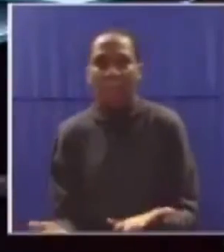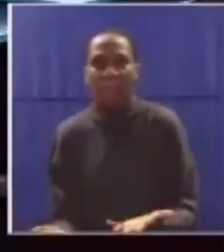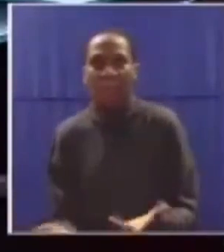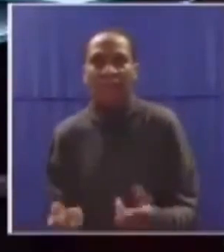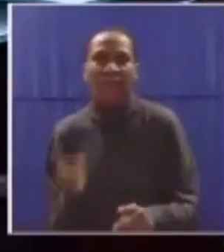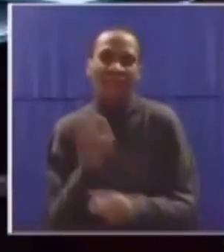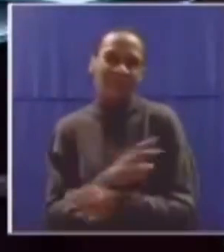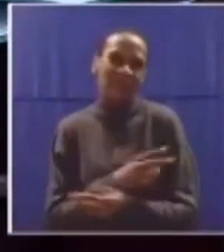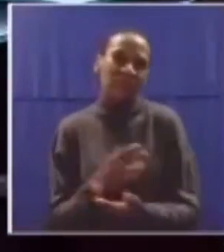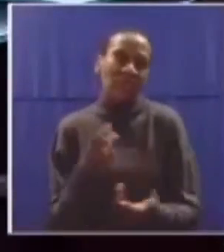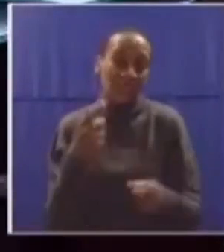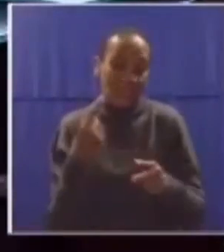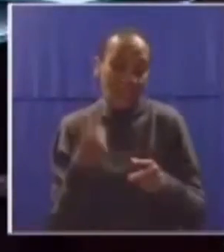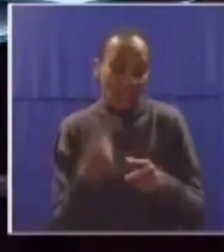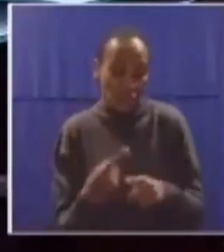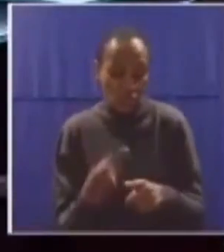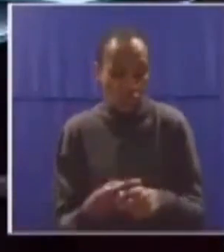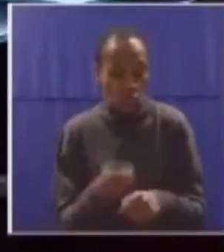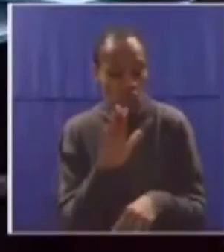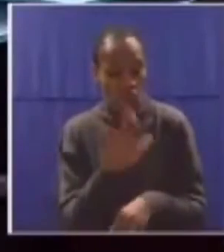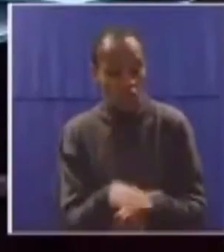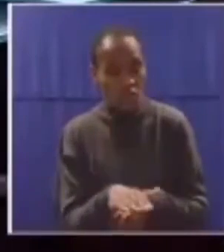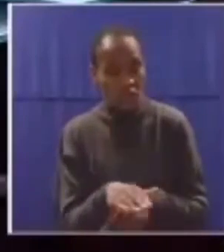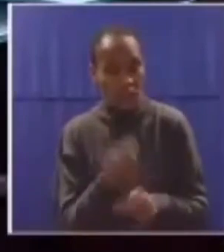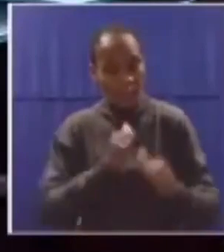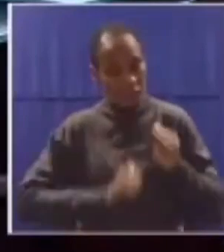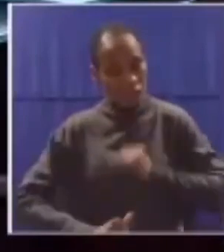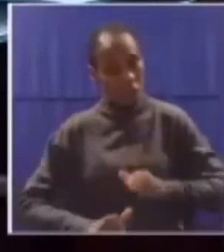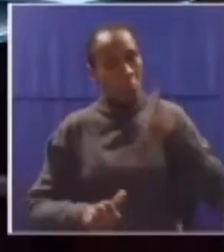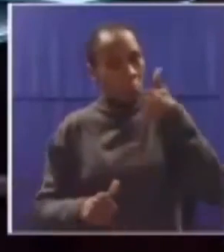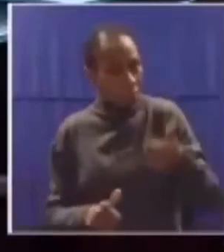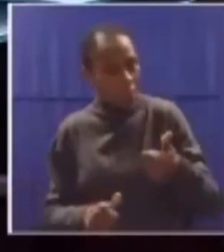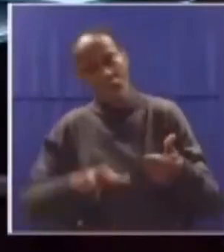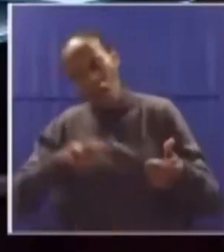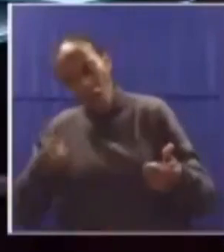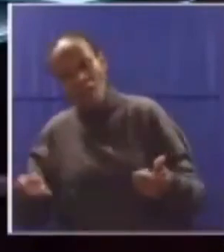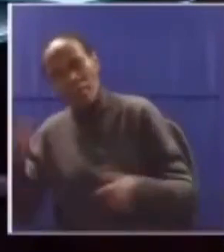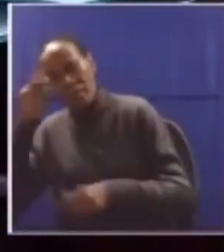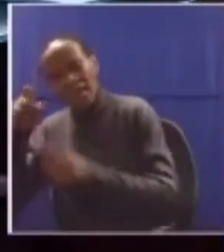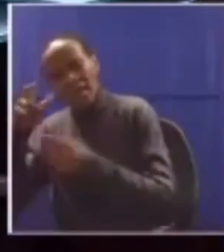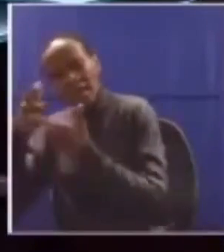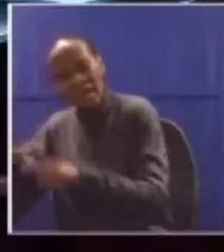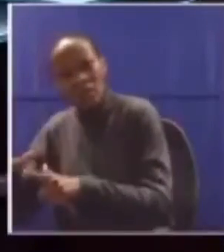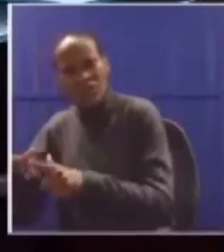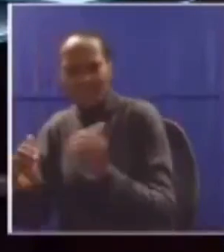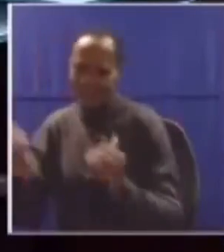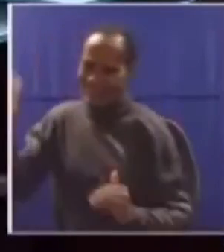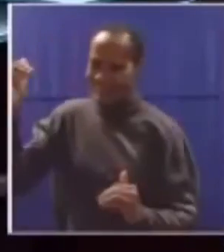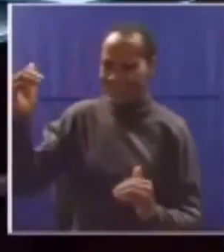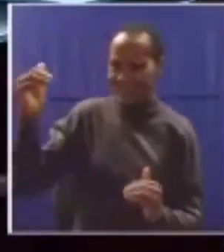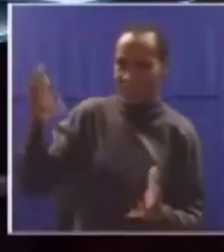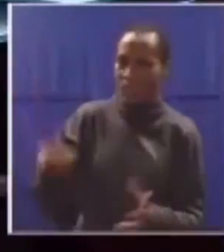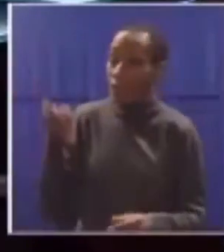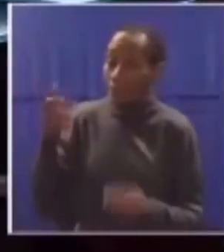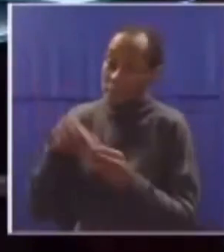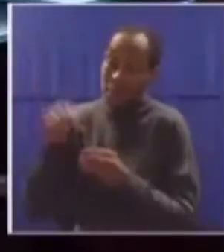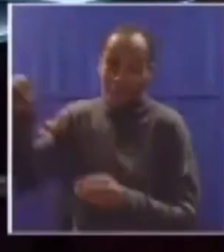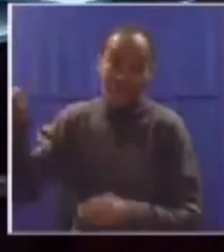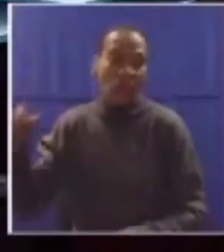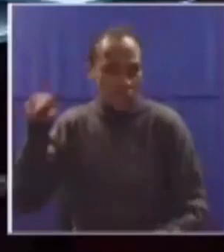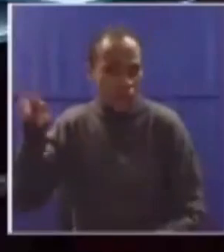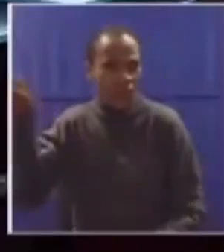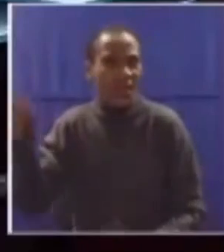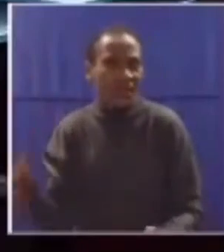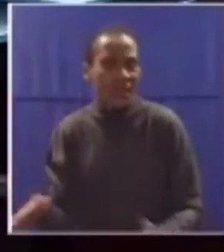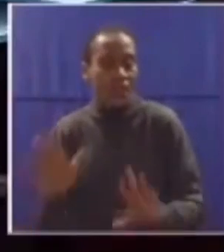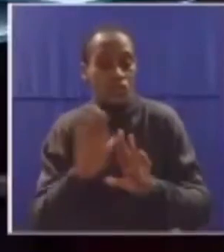also find that isiXhosa performed better than other African languages. So the member is right that kids were exposed